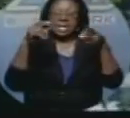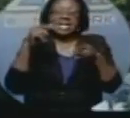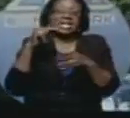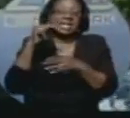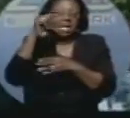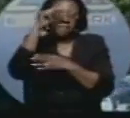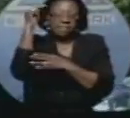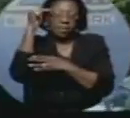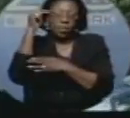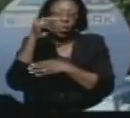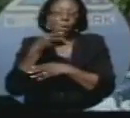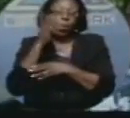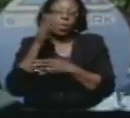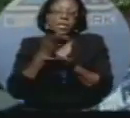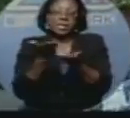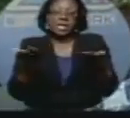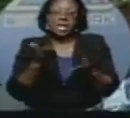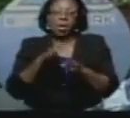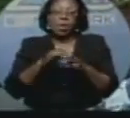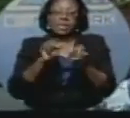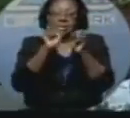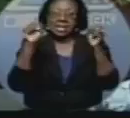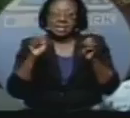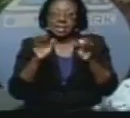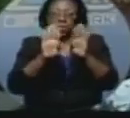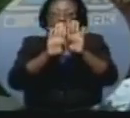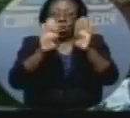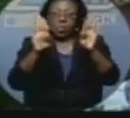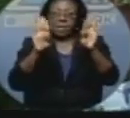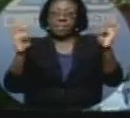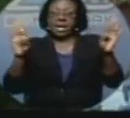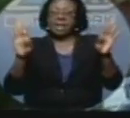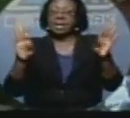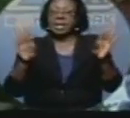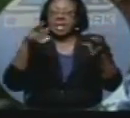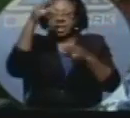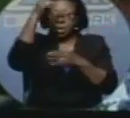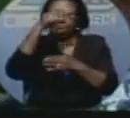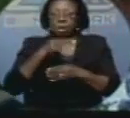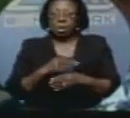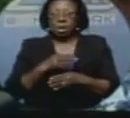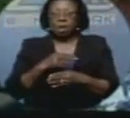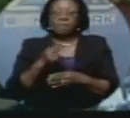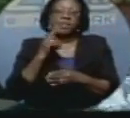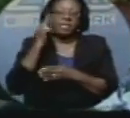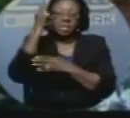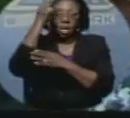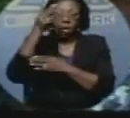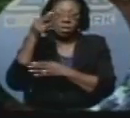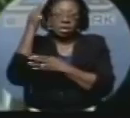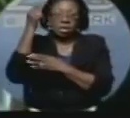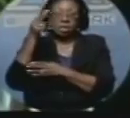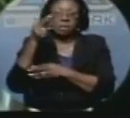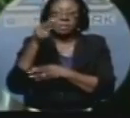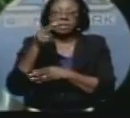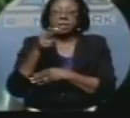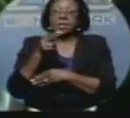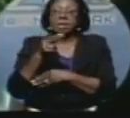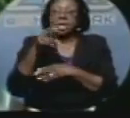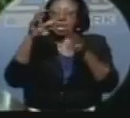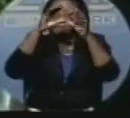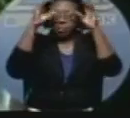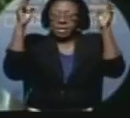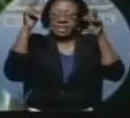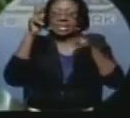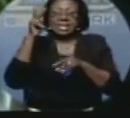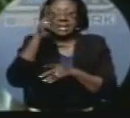on Saturday to unveil a plaque in his uncle's honor. And President Kennedy, from very early on, when he was head